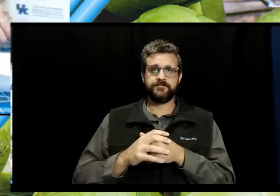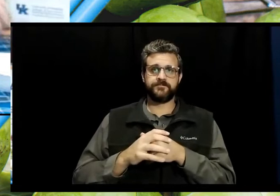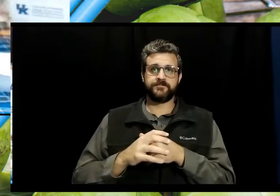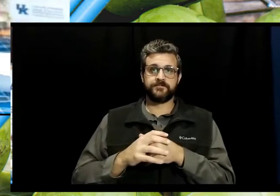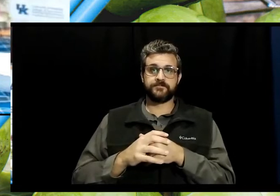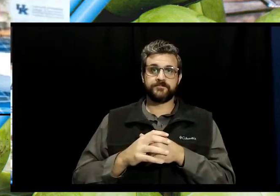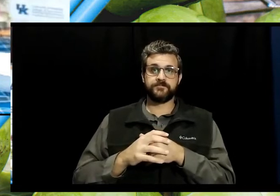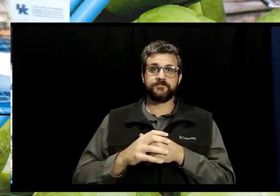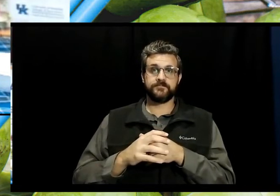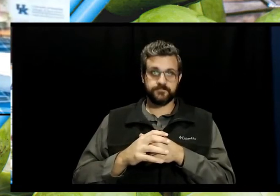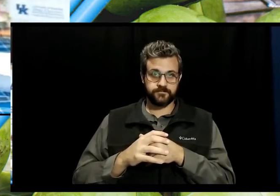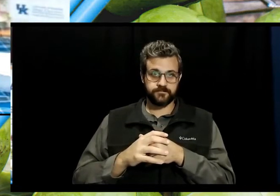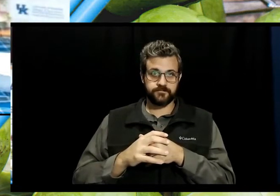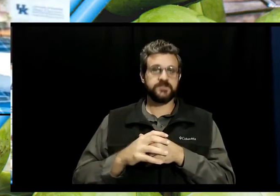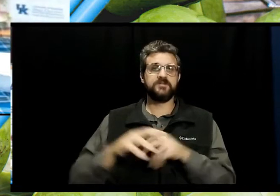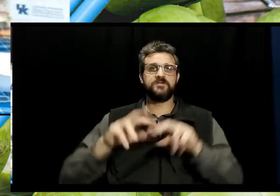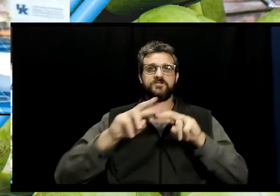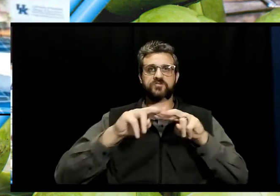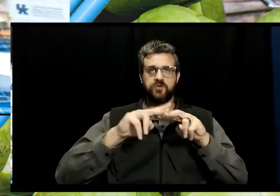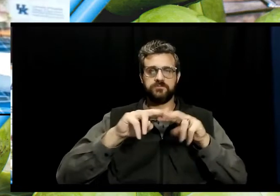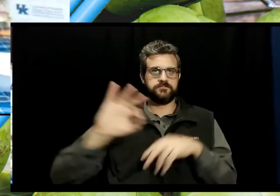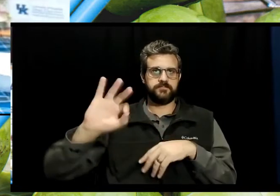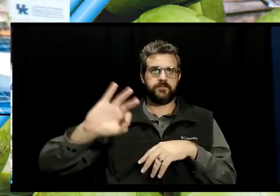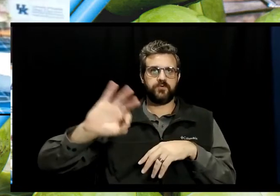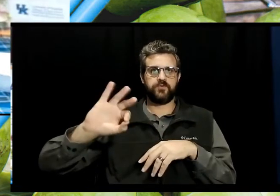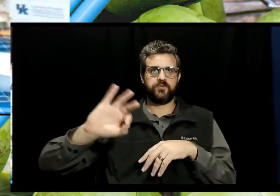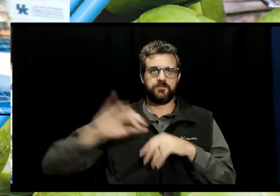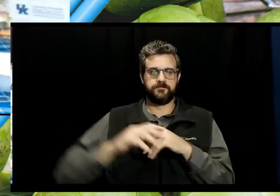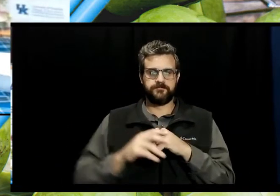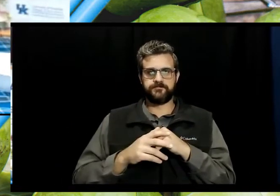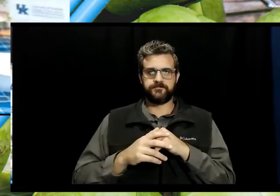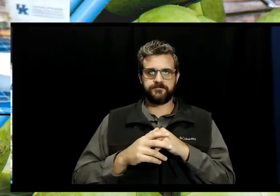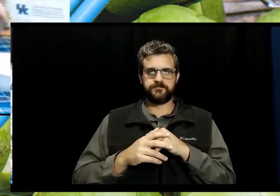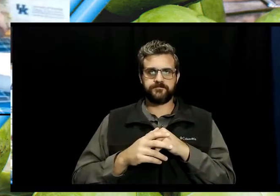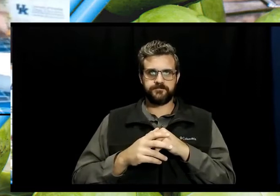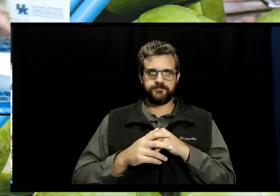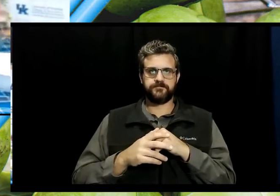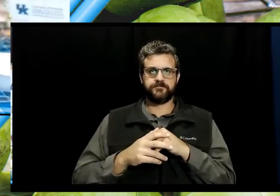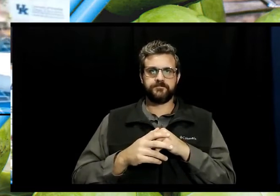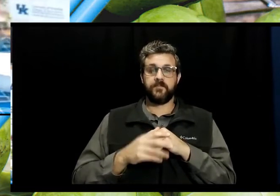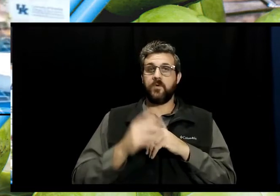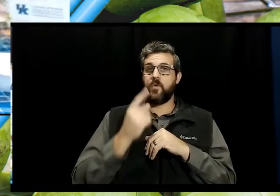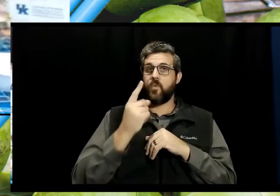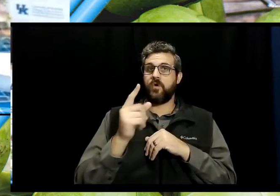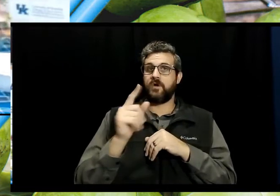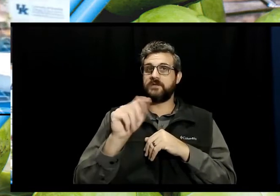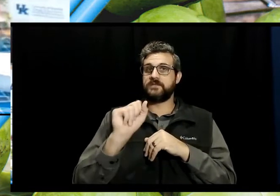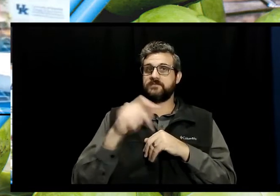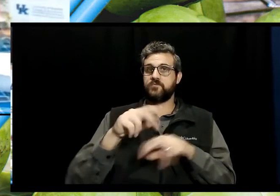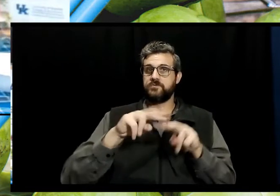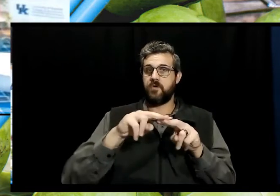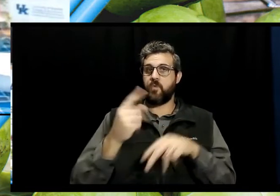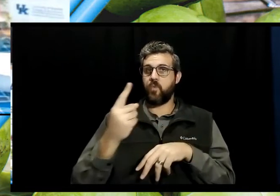We've got some salt and pepper here. Our recipe calls for 1 teaspoon of salt,